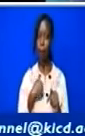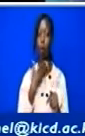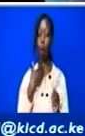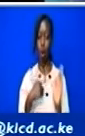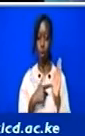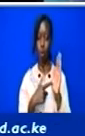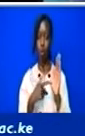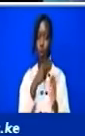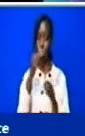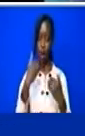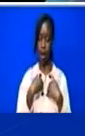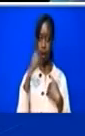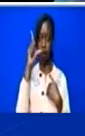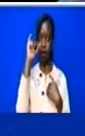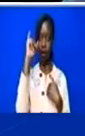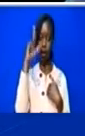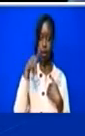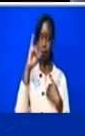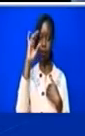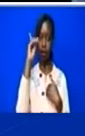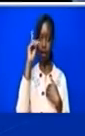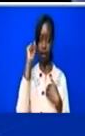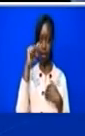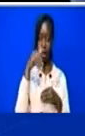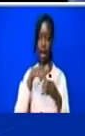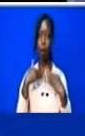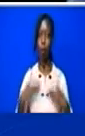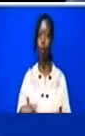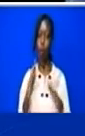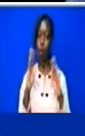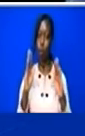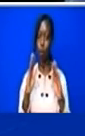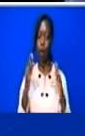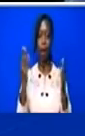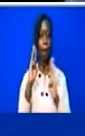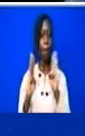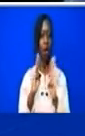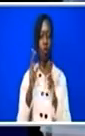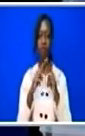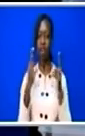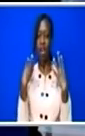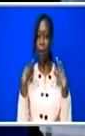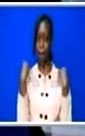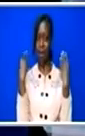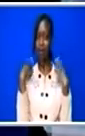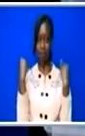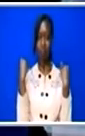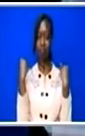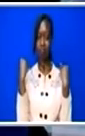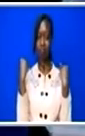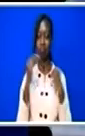that you have them. You know, the best thing about biology is practical. Whatever you say and you doubt it, now. It's here and there. Very like,